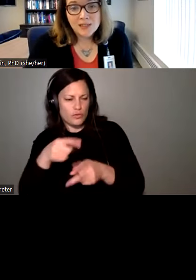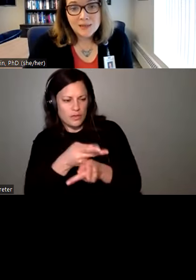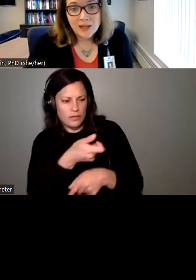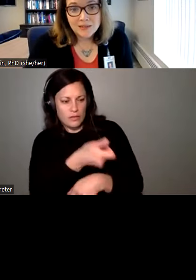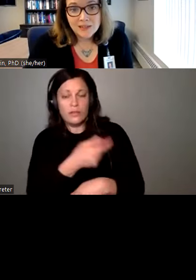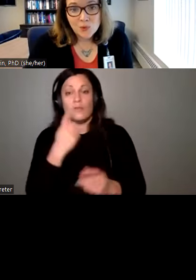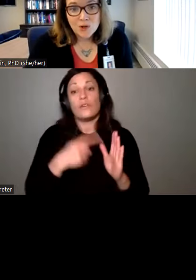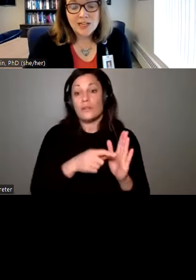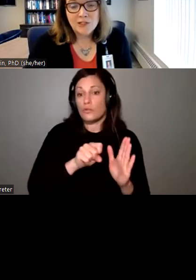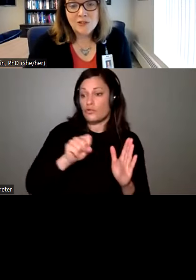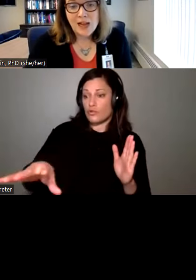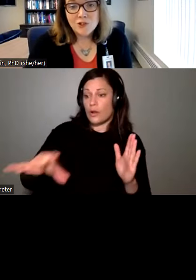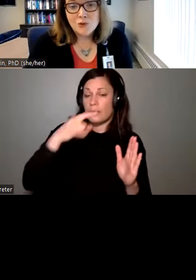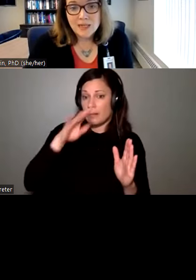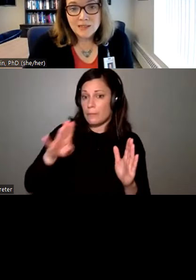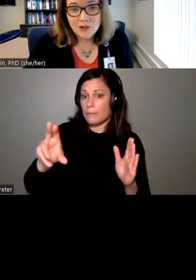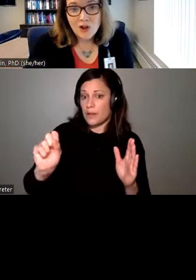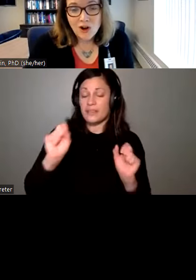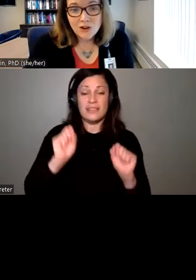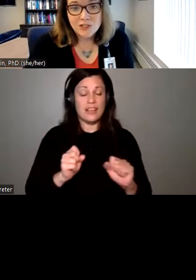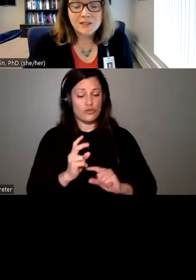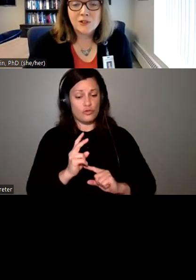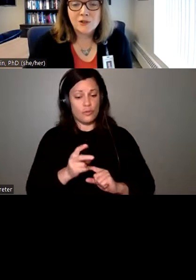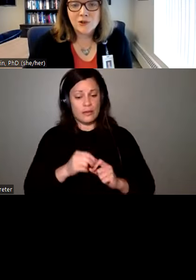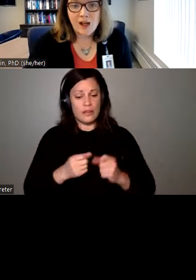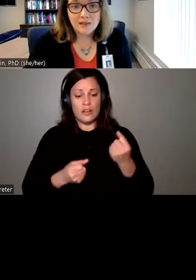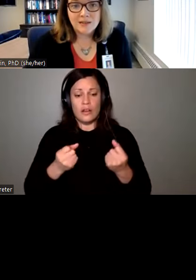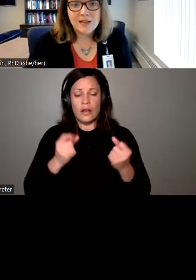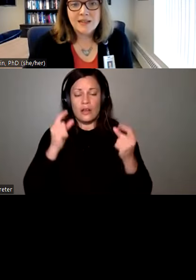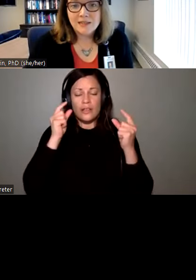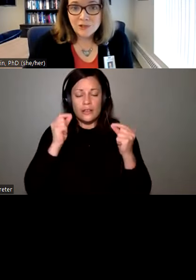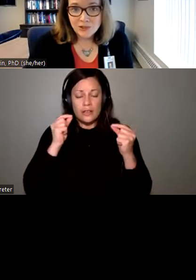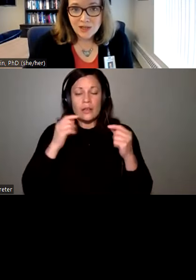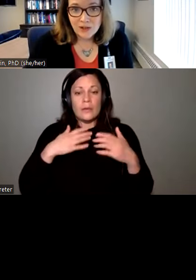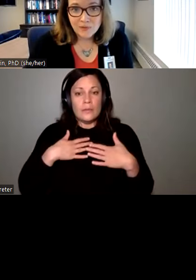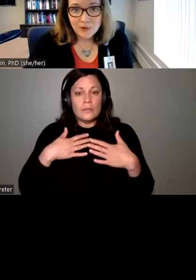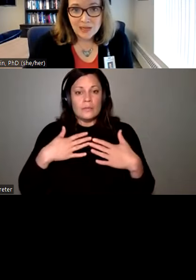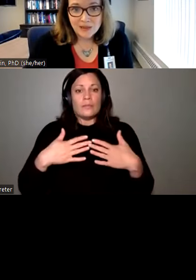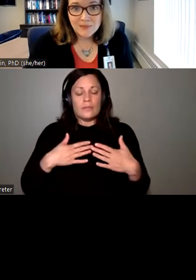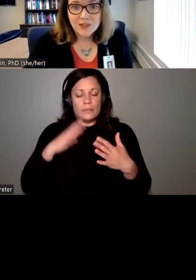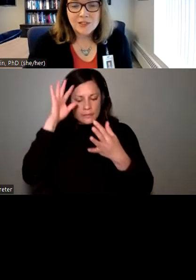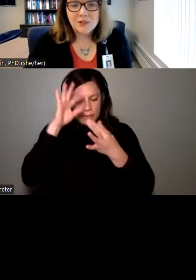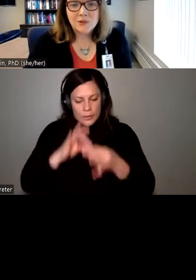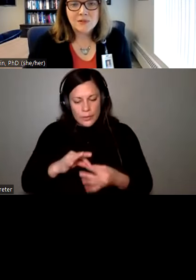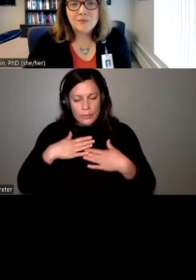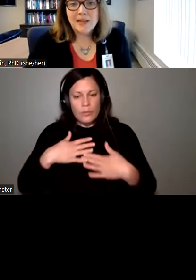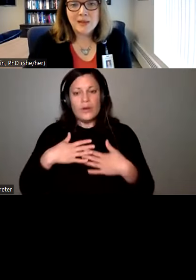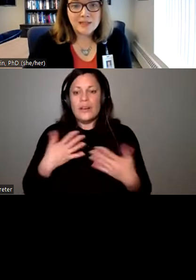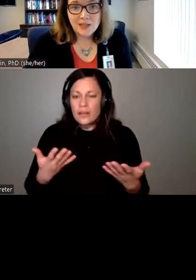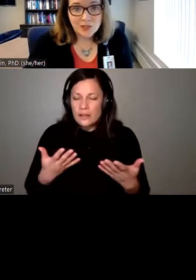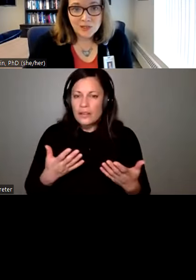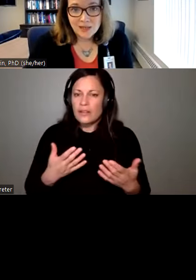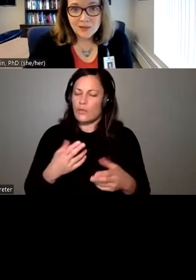your child at the bus in the morning, can you take 2 minutes in the car just to close your eyes and center yourself and breathe? To do a